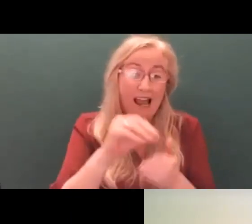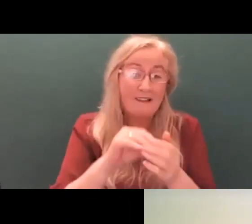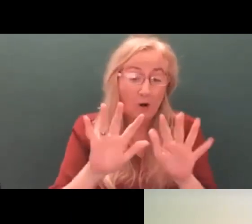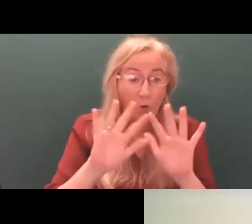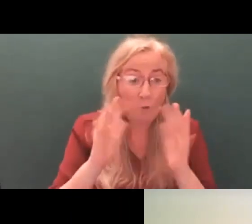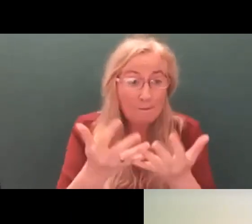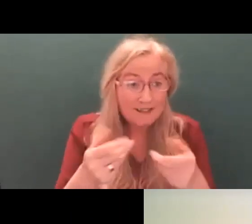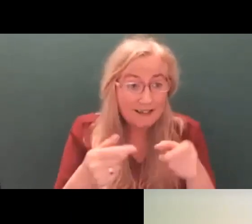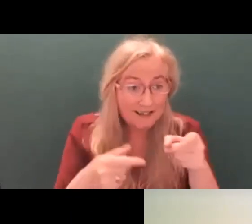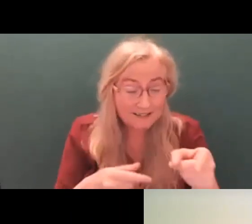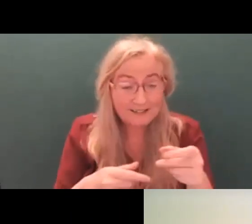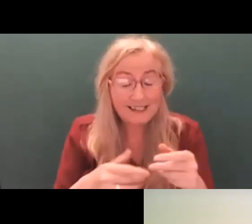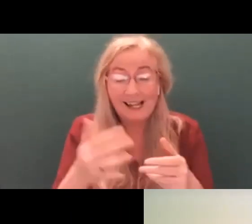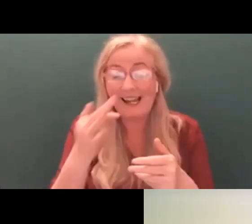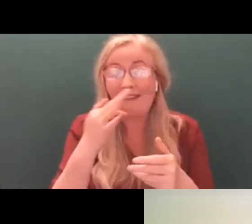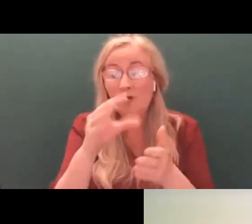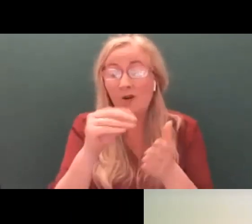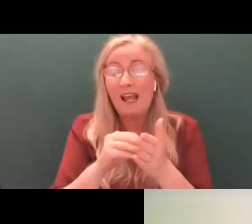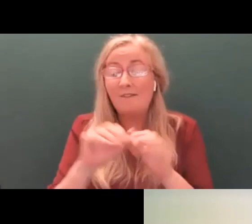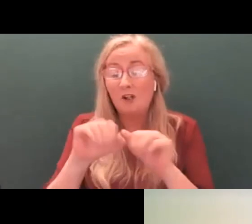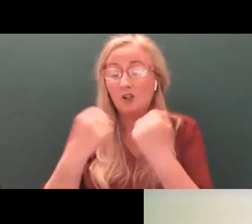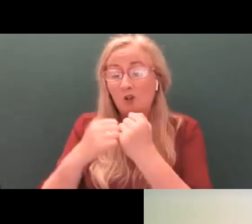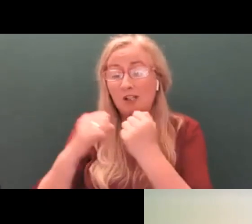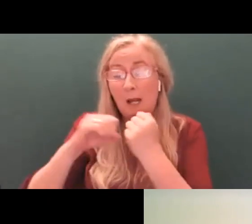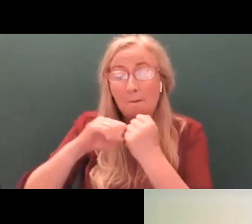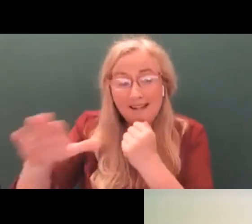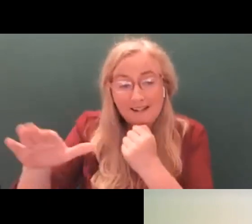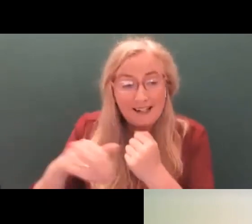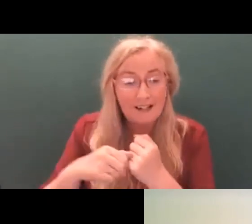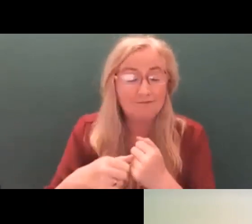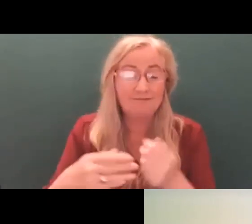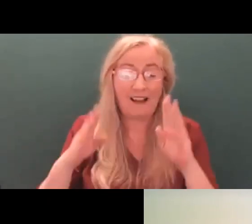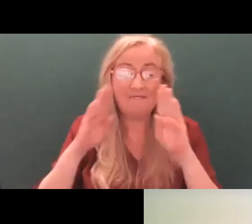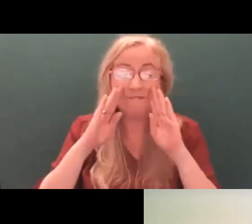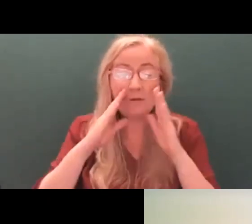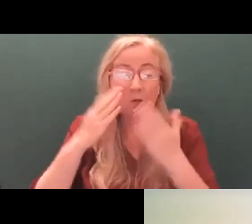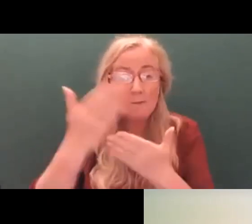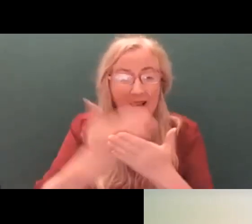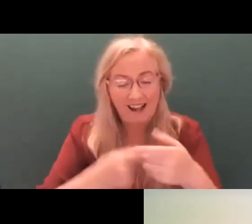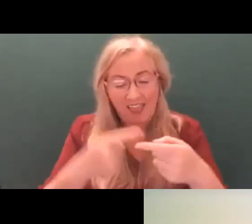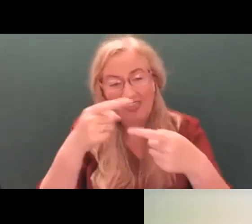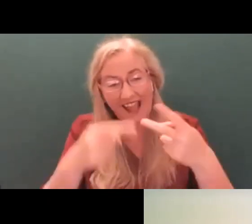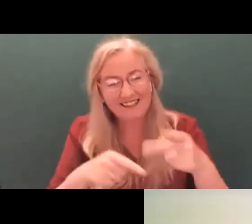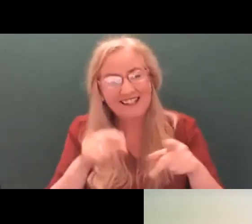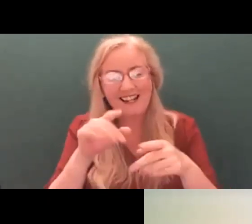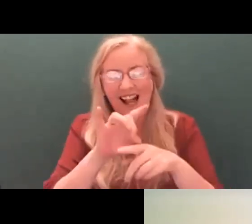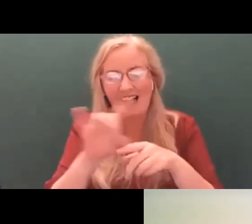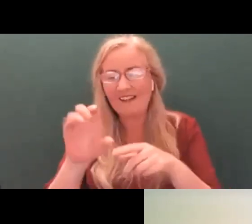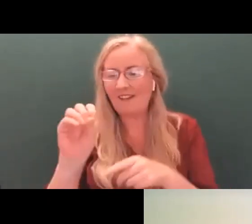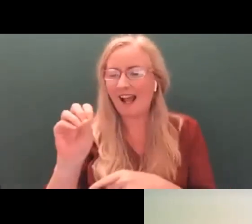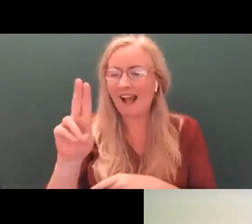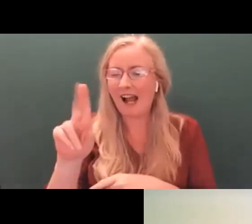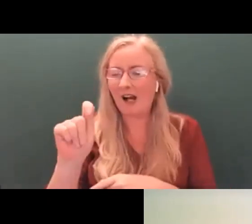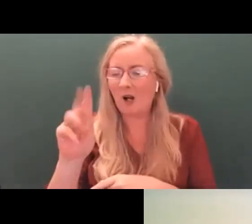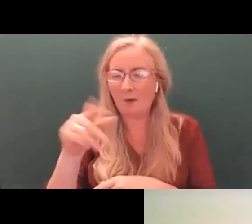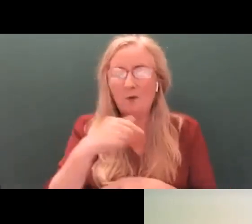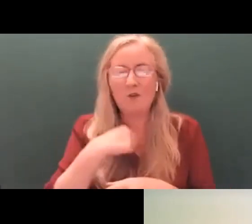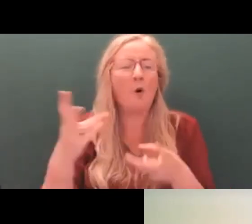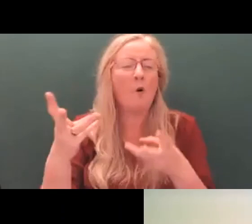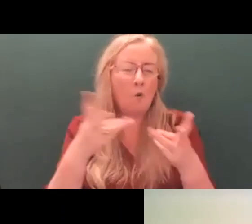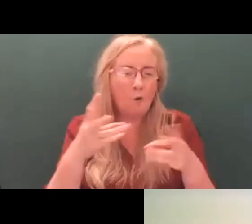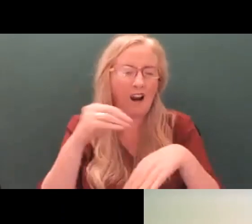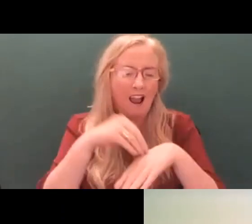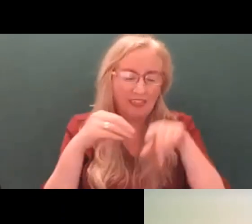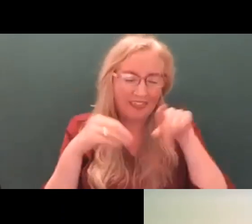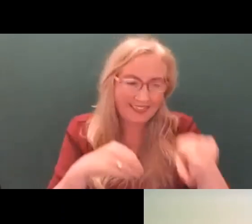have a social media page, maybe a Facebook page, and you know, that's the output. is you're saying, well, we're working away on this heritage